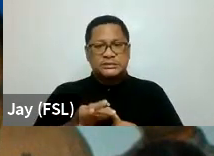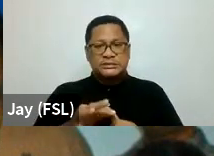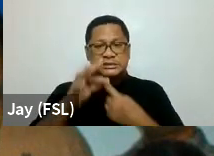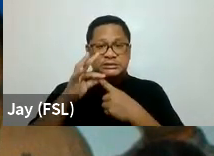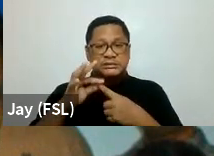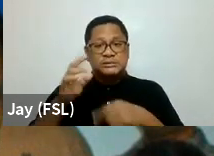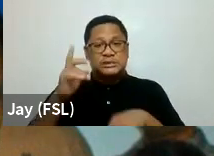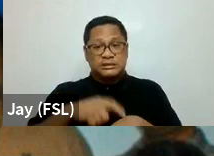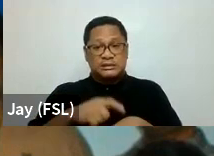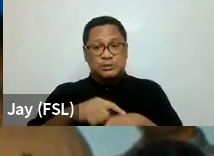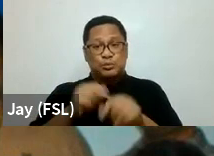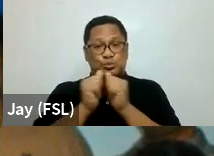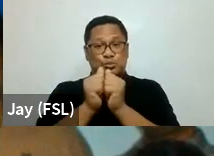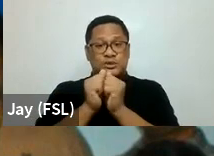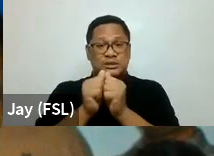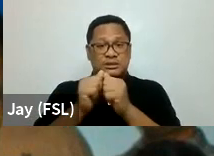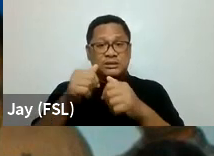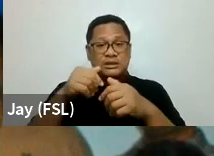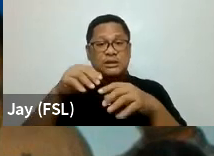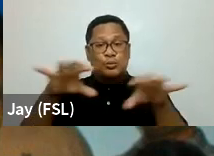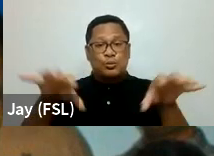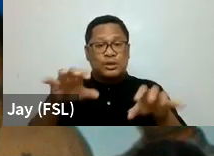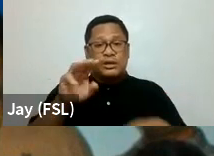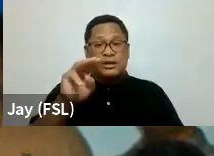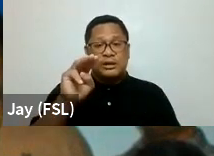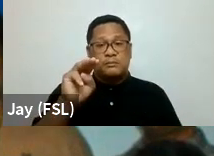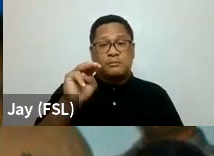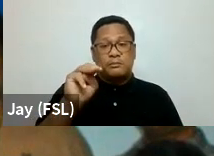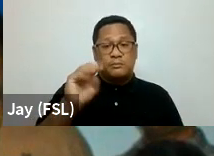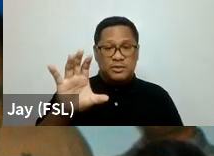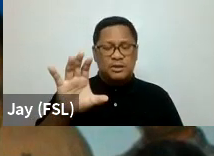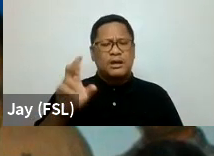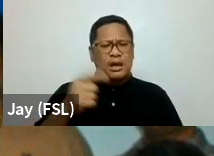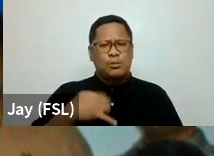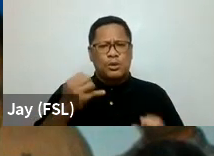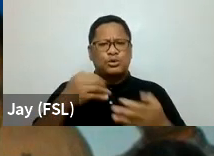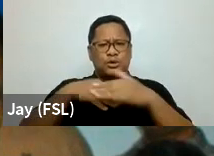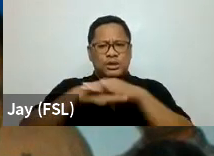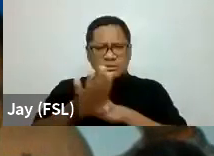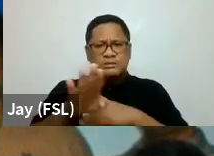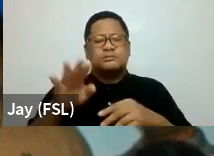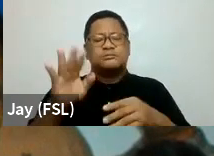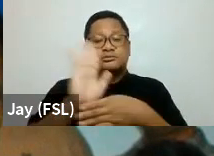my time with Miriam College, I was trying to get in the movie industry.